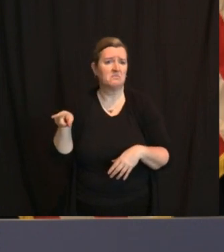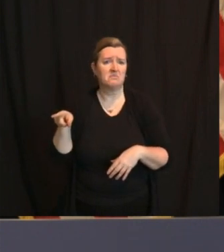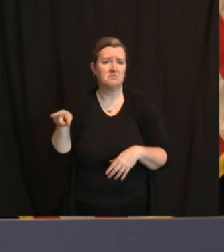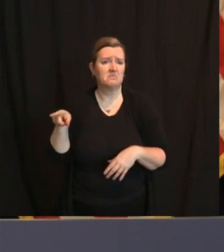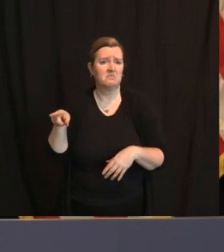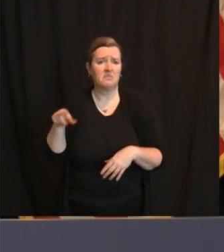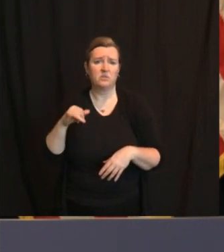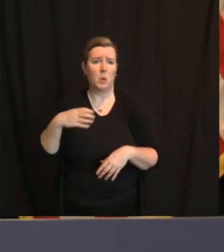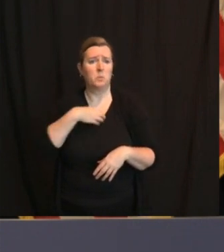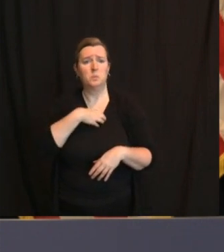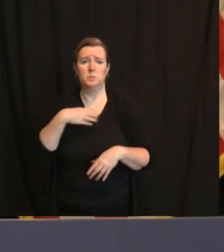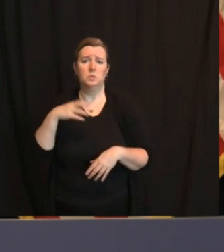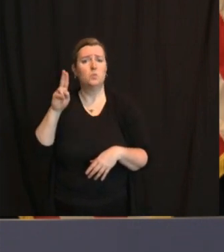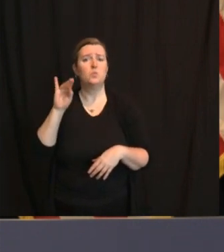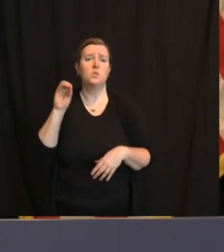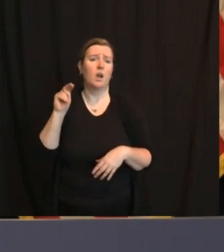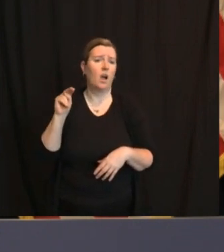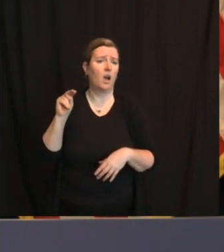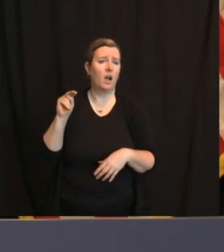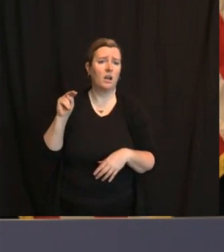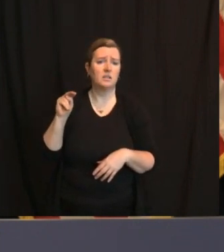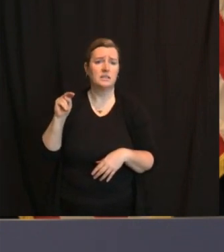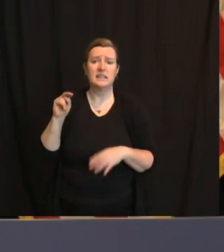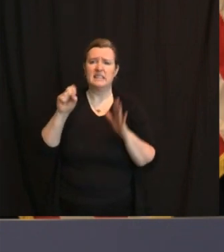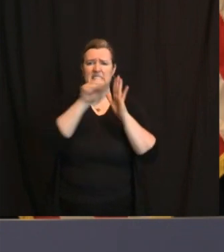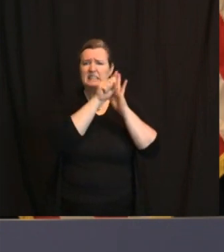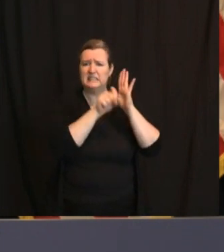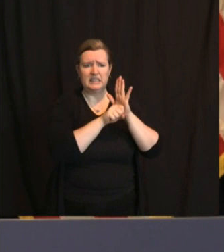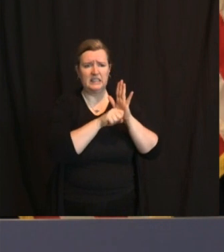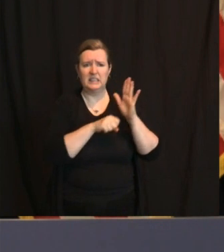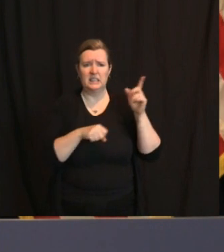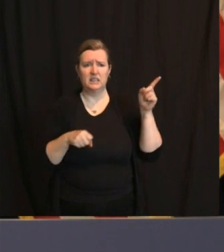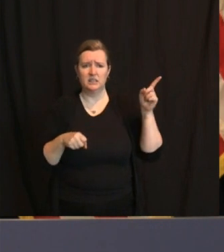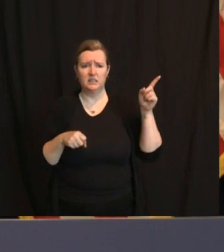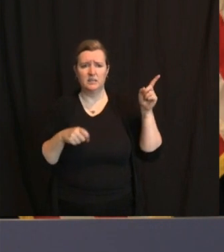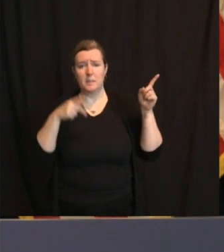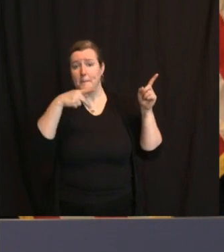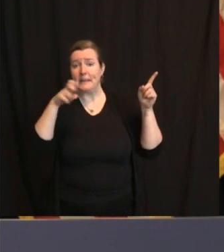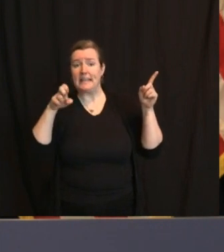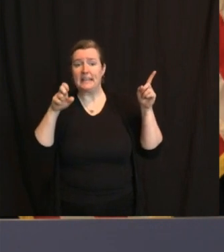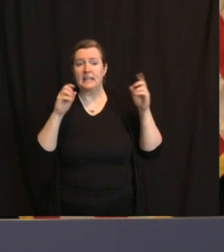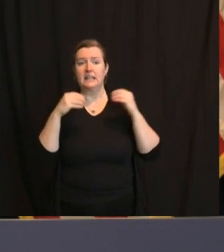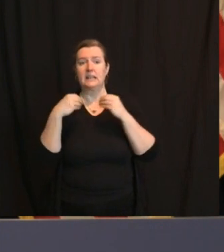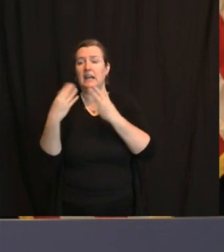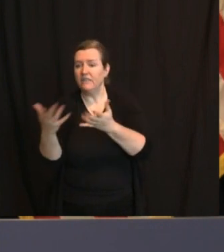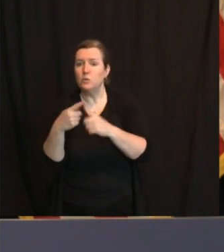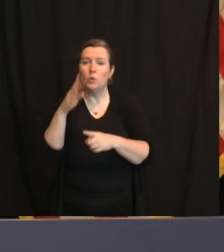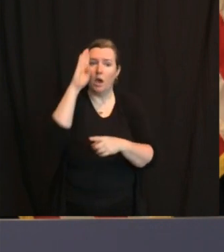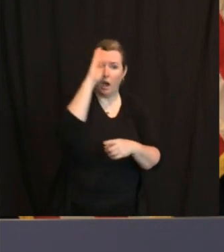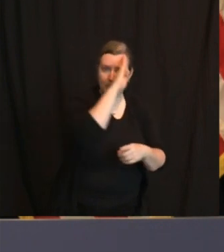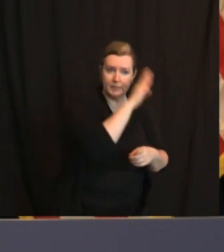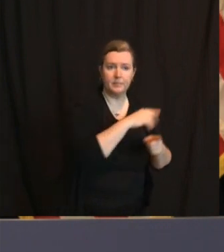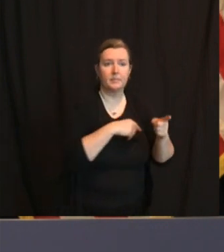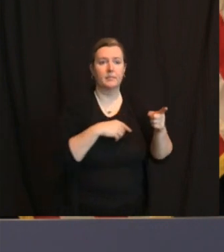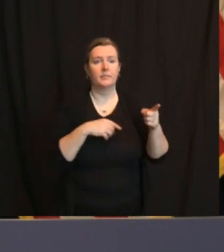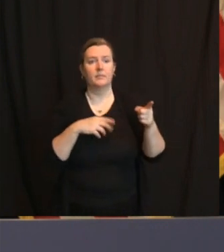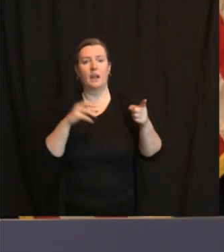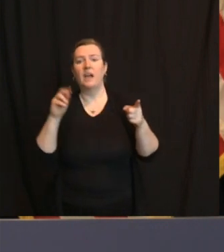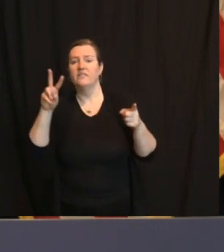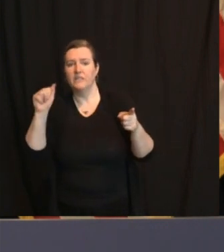the state prioritized hospital PPE over veterans and nursing homes? One more, please. Sure. And on